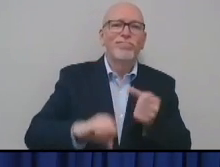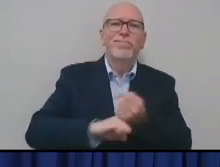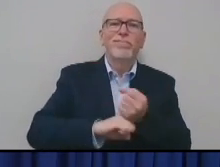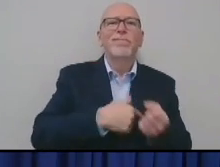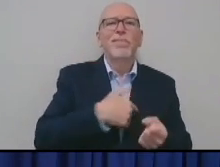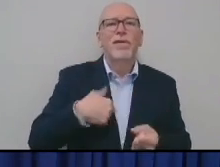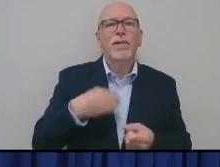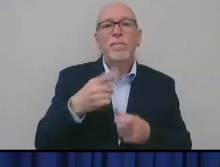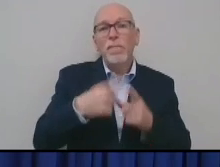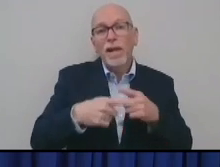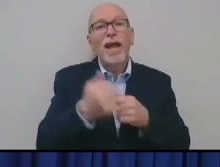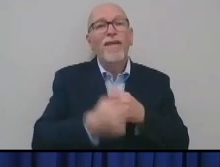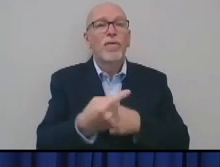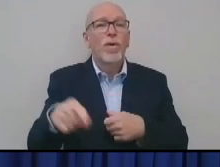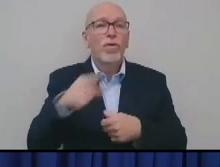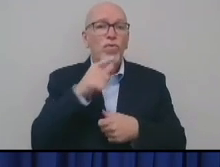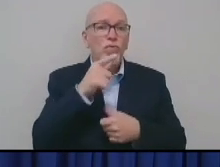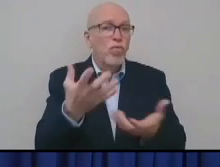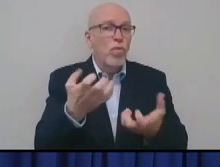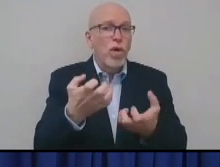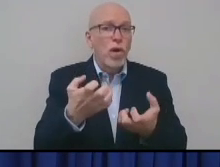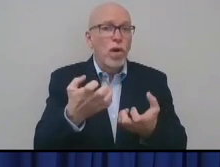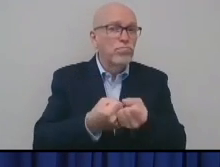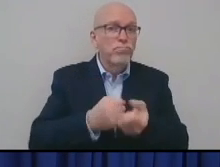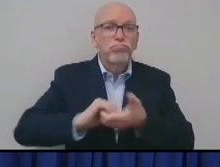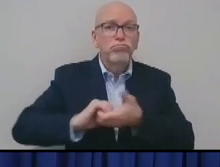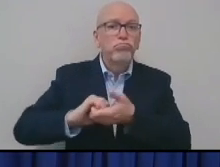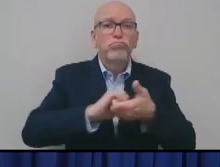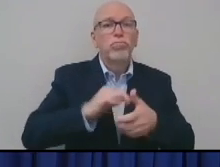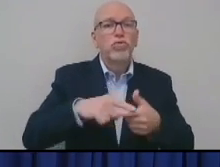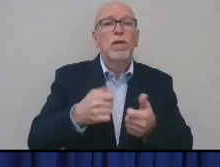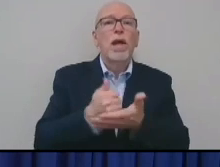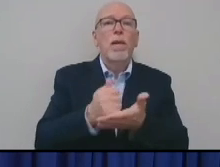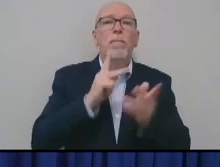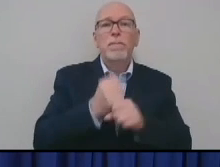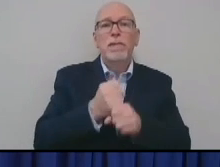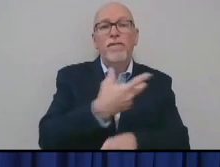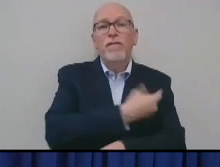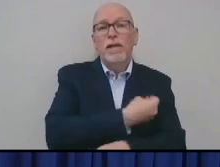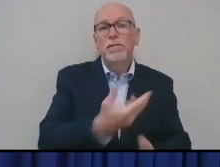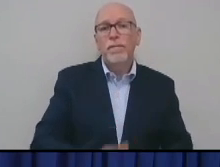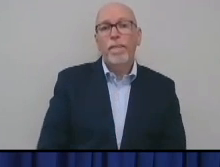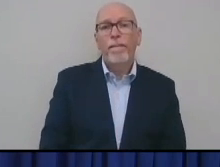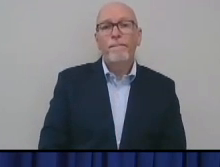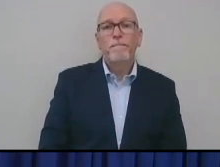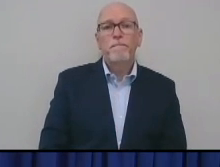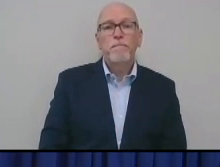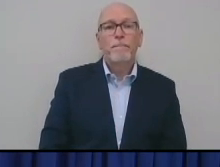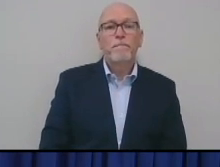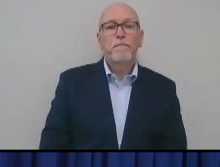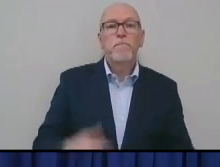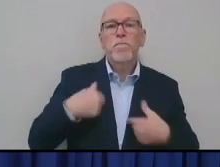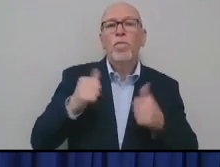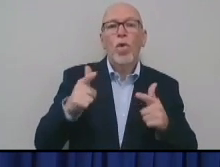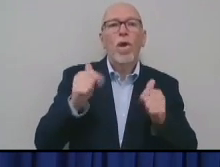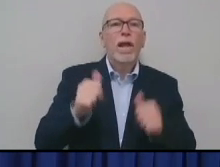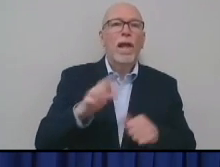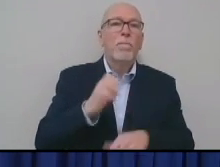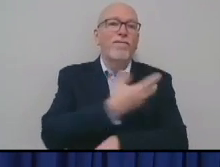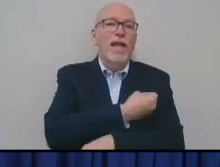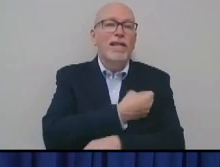the community who wants to be an ally in helping getting more Hoosiers vaccinated. We all can be vaccine ambassadors. That's correct? right.